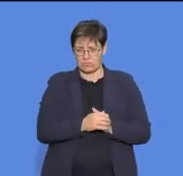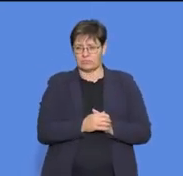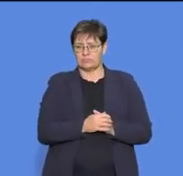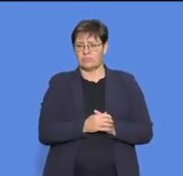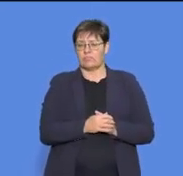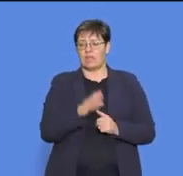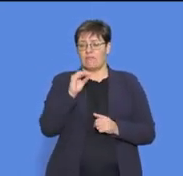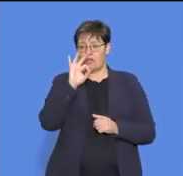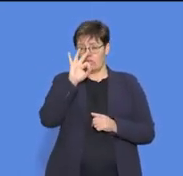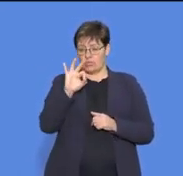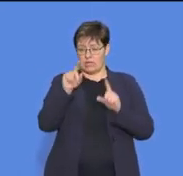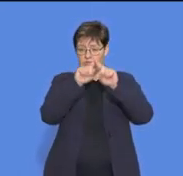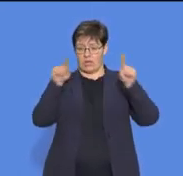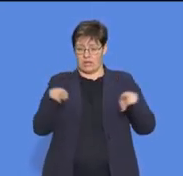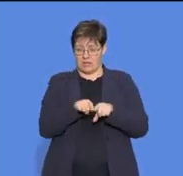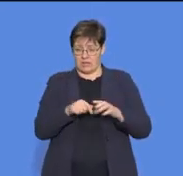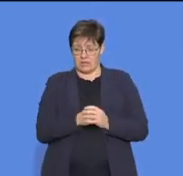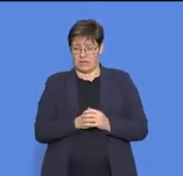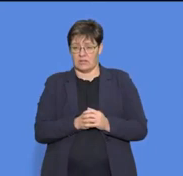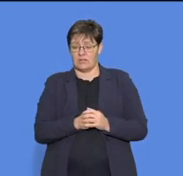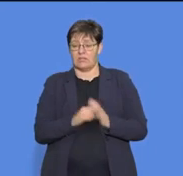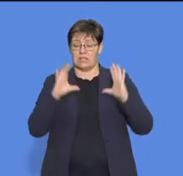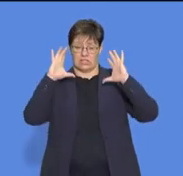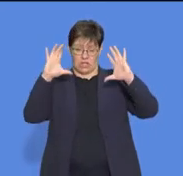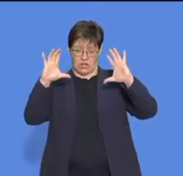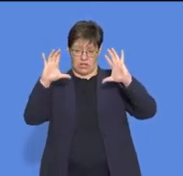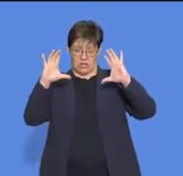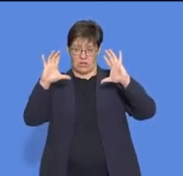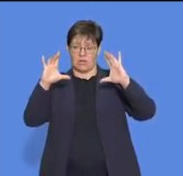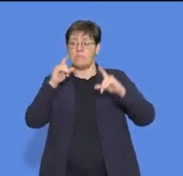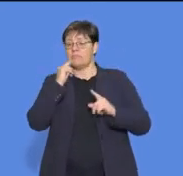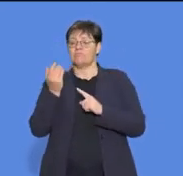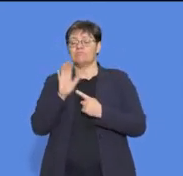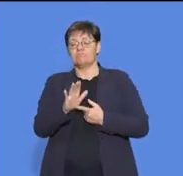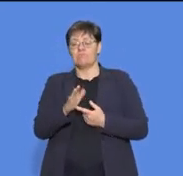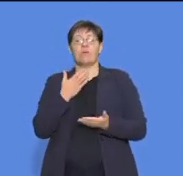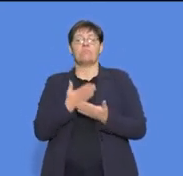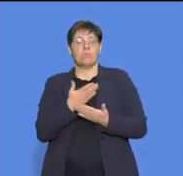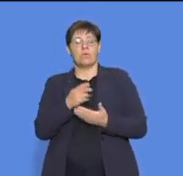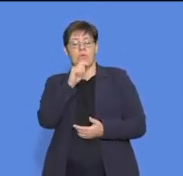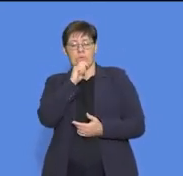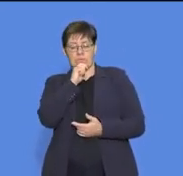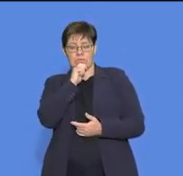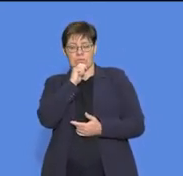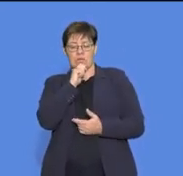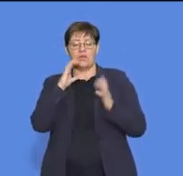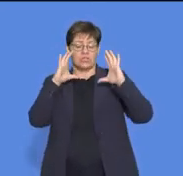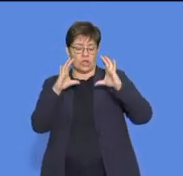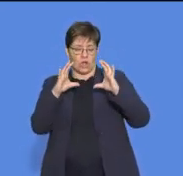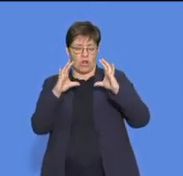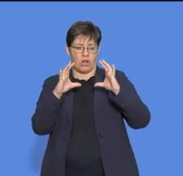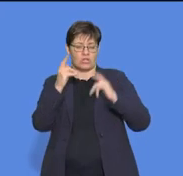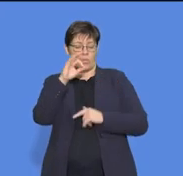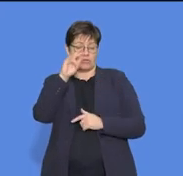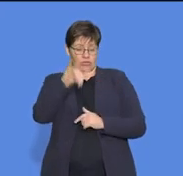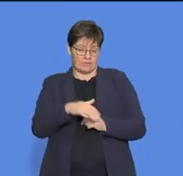use it. Okay, so we have three triangles. First of all, they've given us a circle, so that's an indication that we're probably going to use